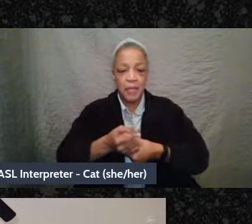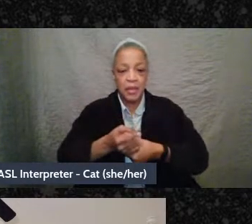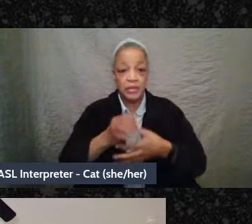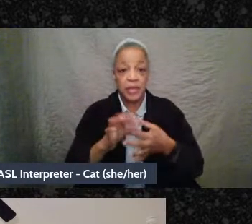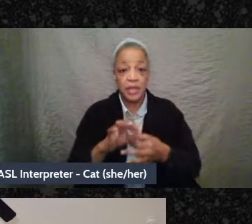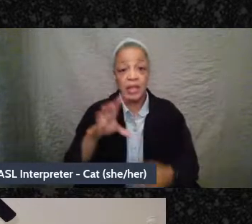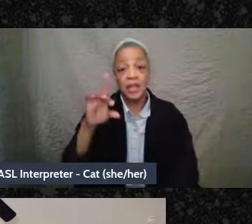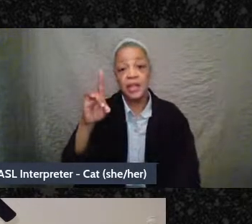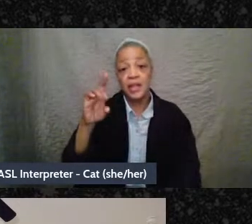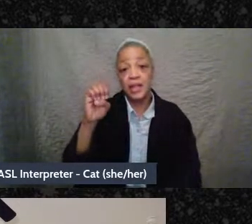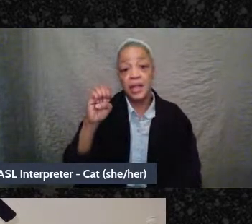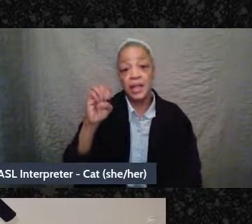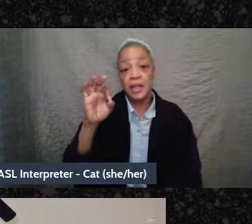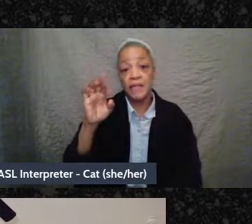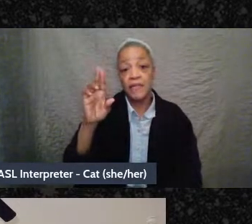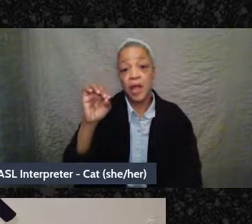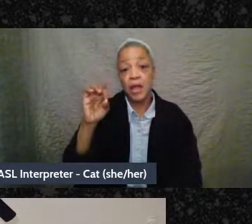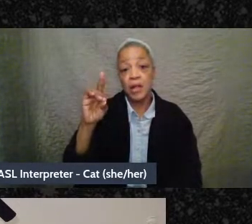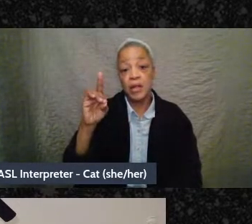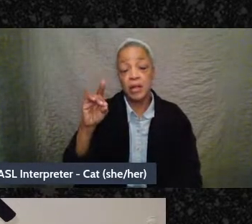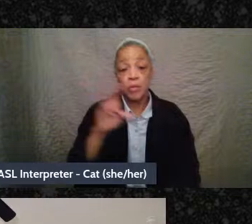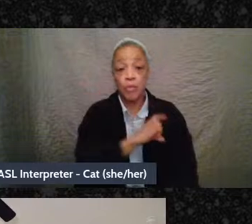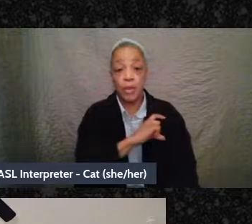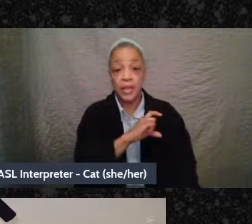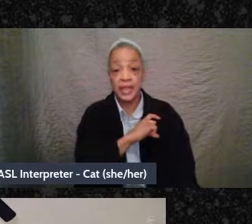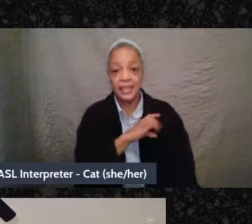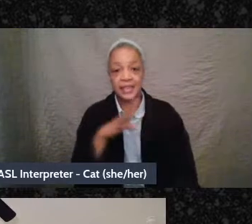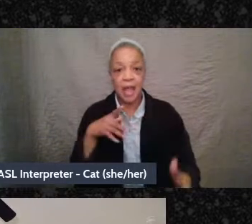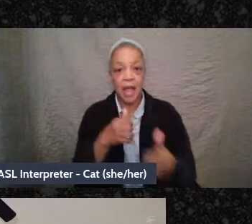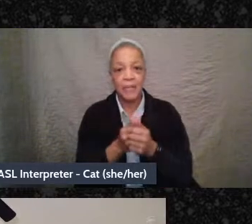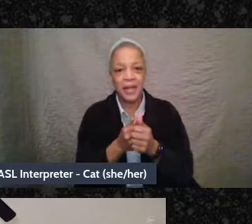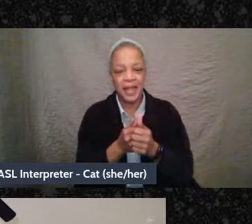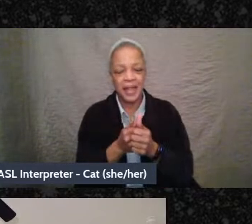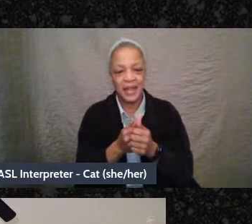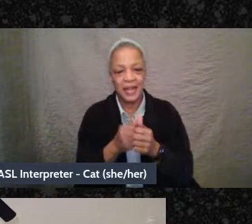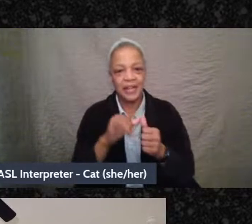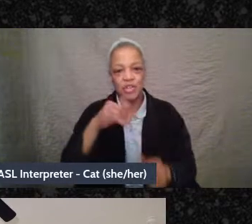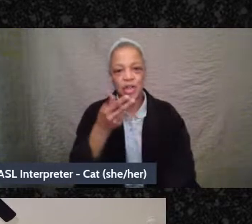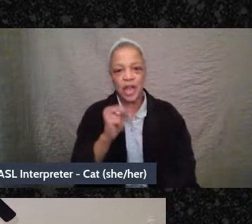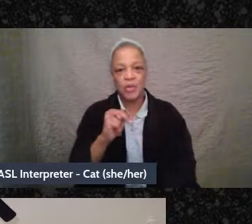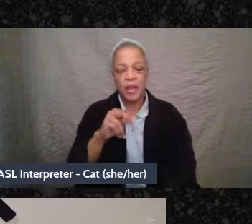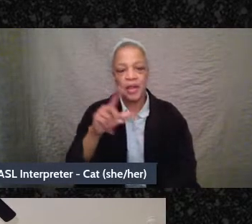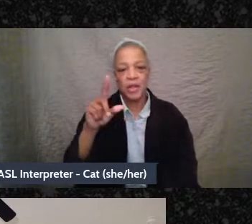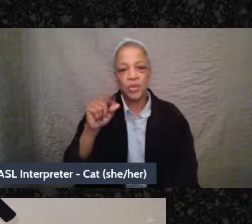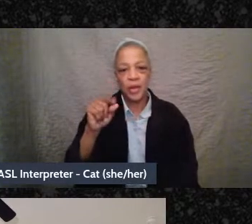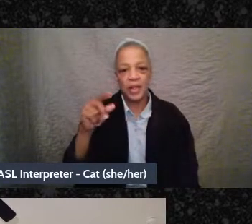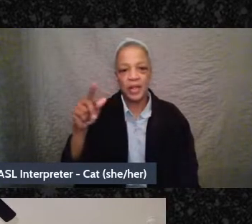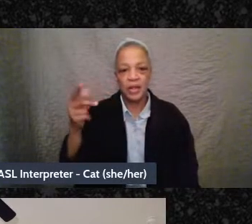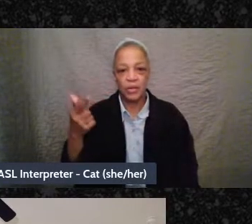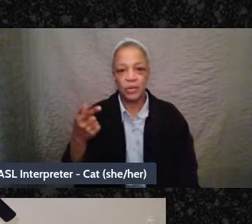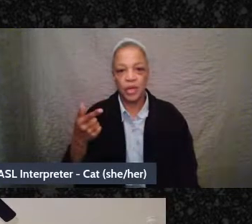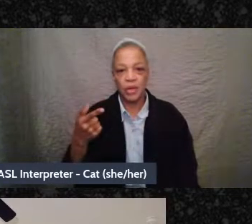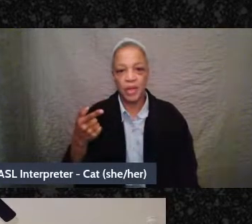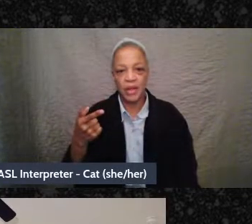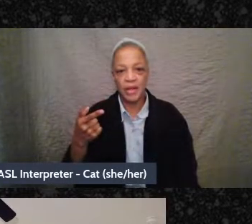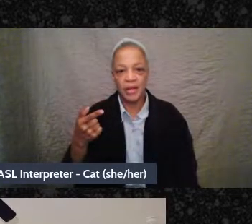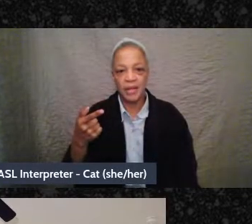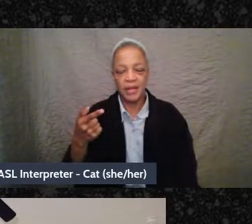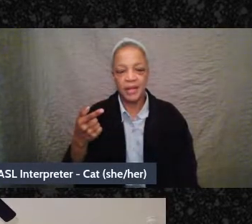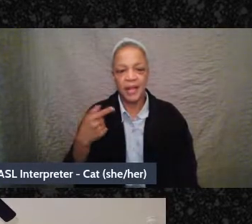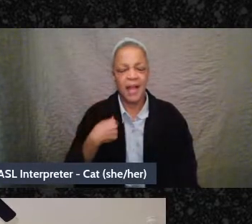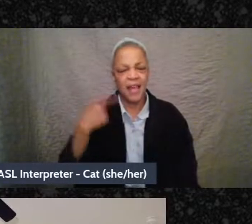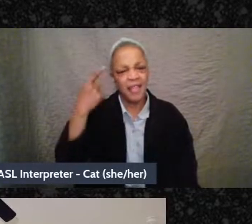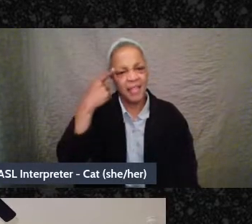police update that we put out in January of 2021 that are still, I think, sort of